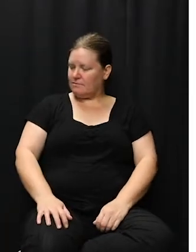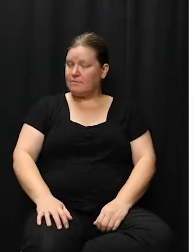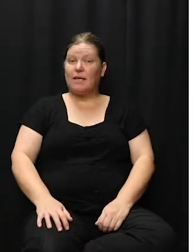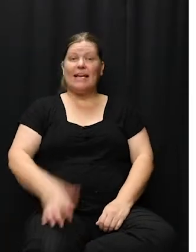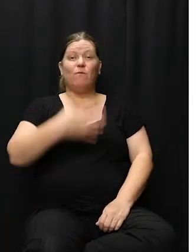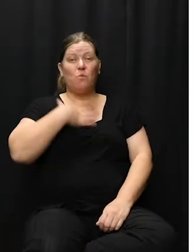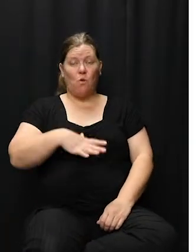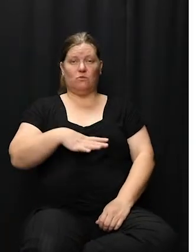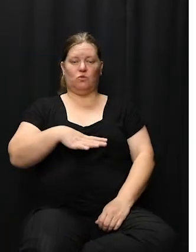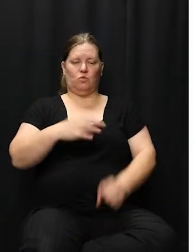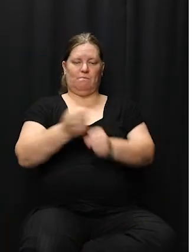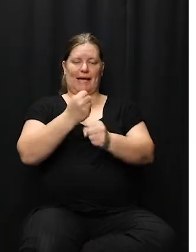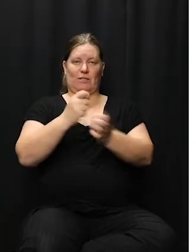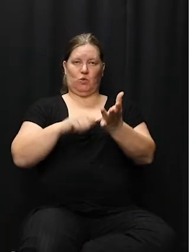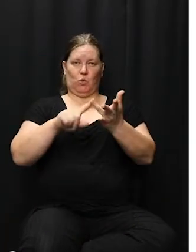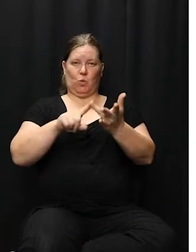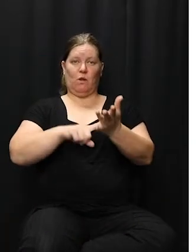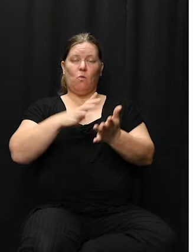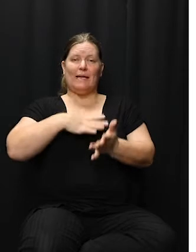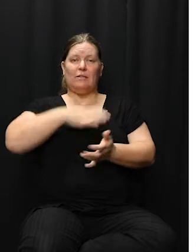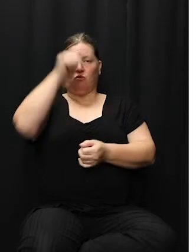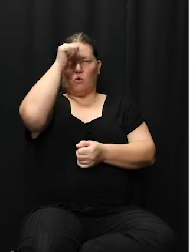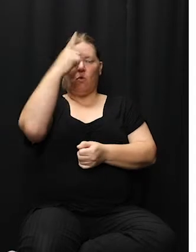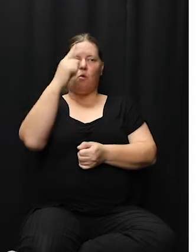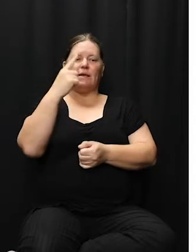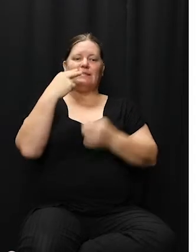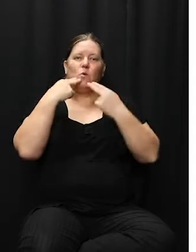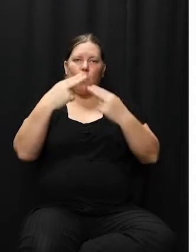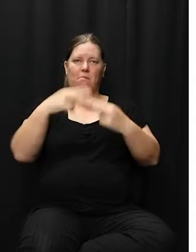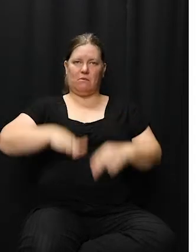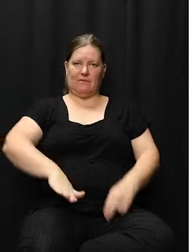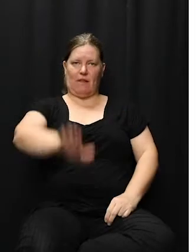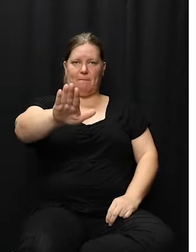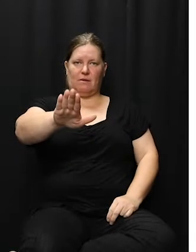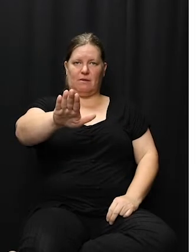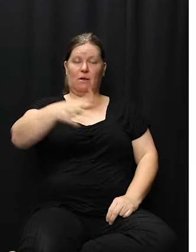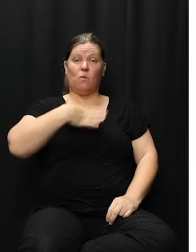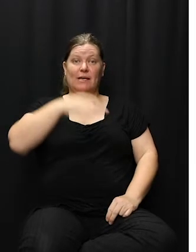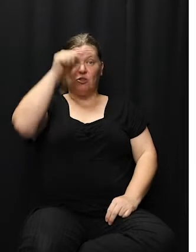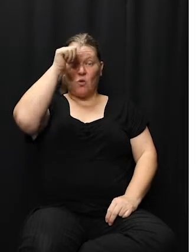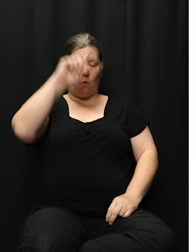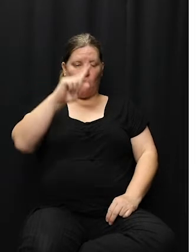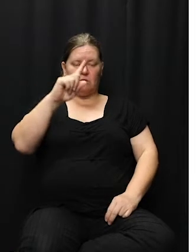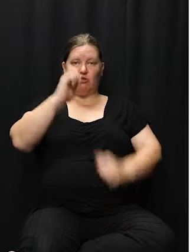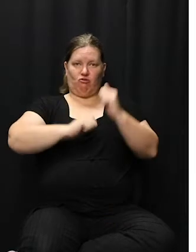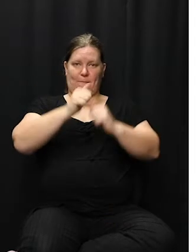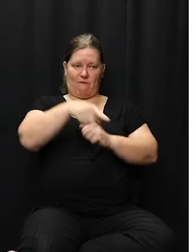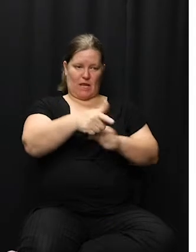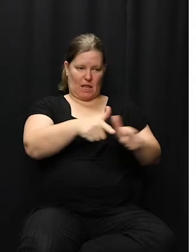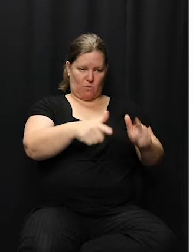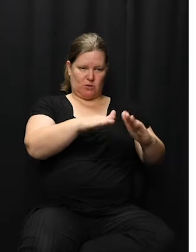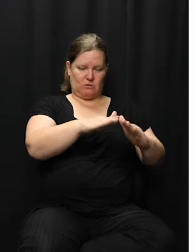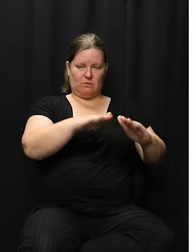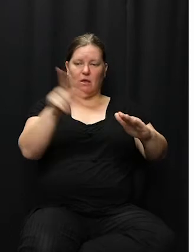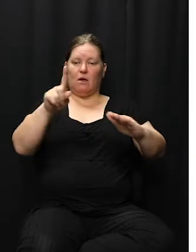or deaf people. So to assess, to make assessment tools, we need to get enough